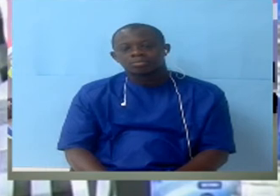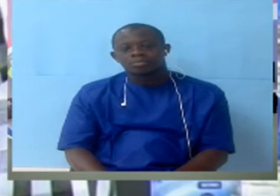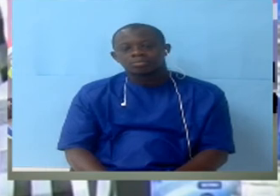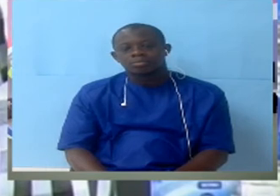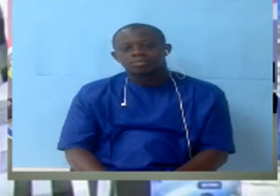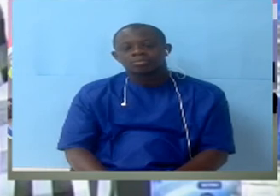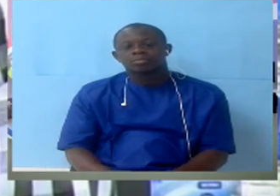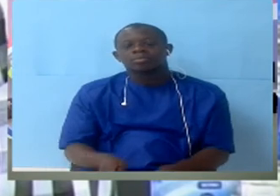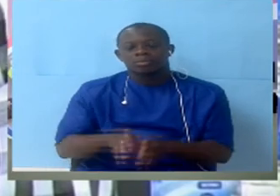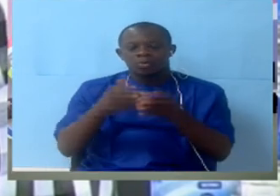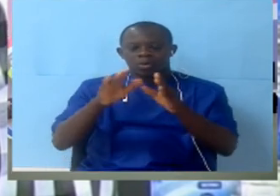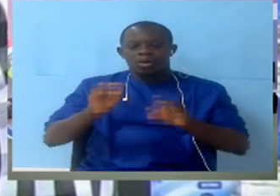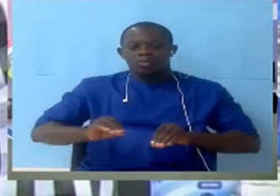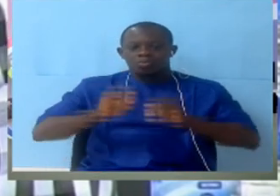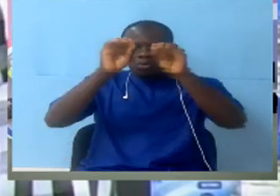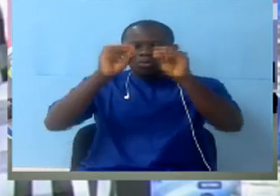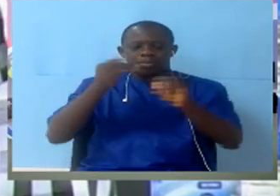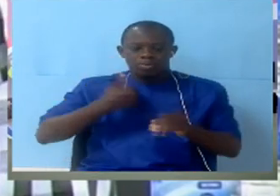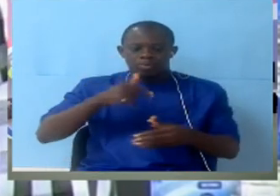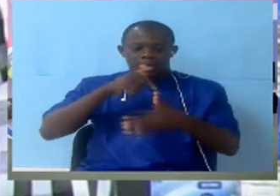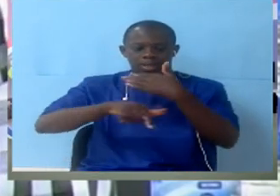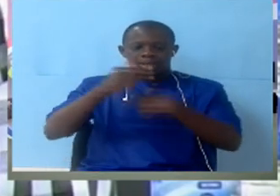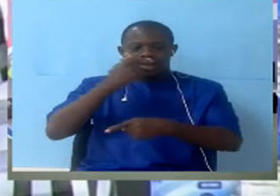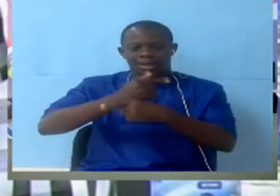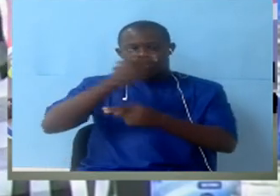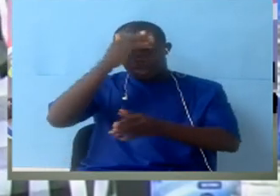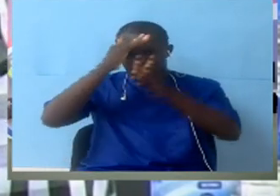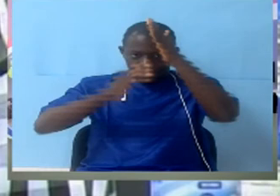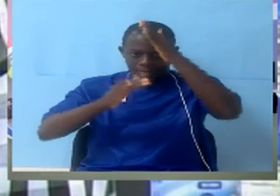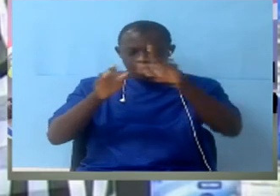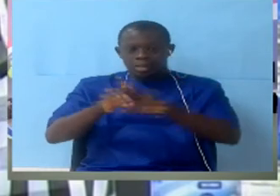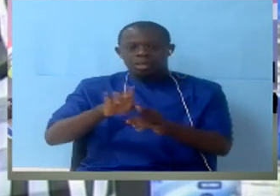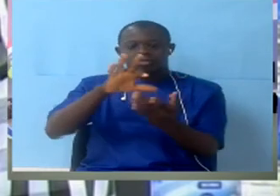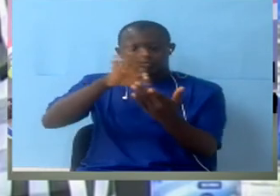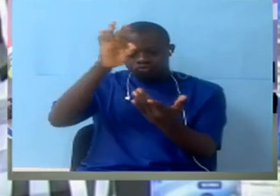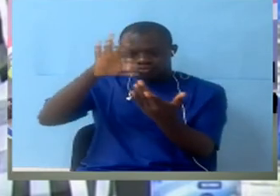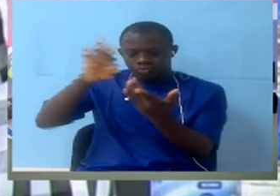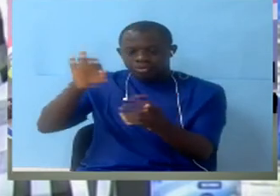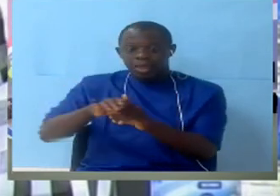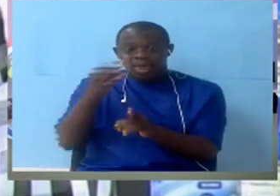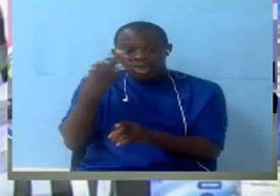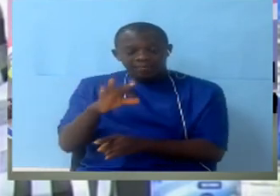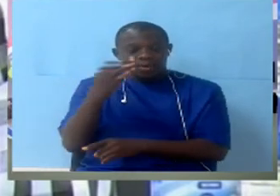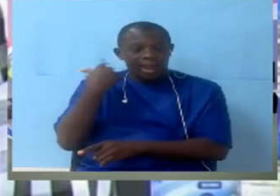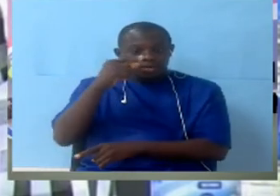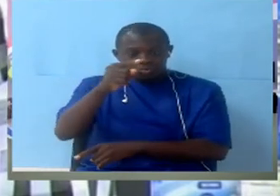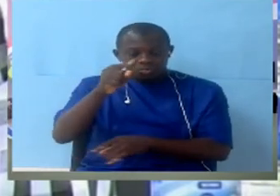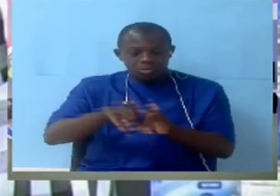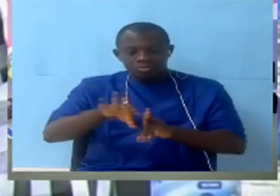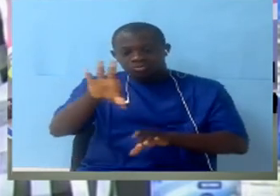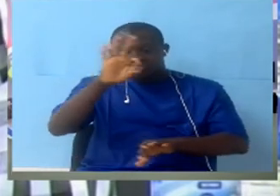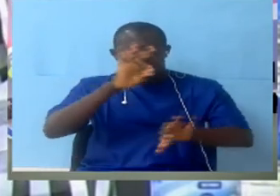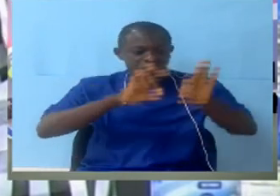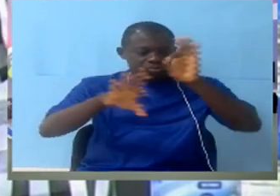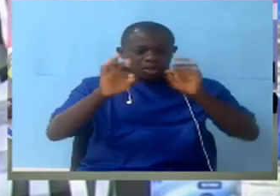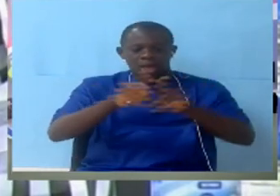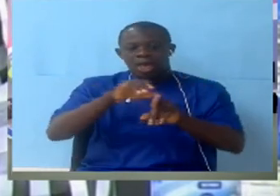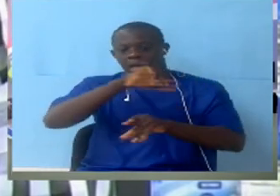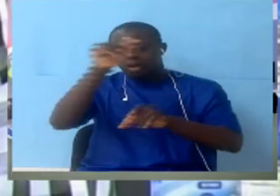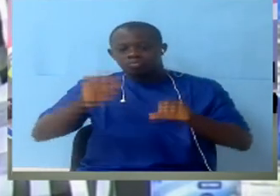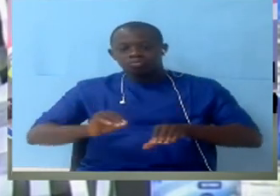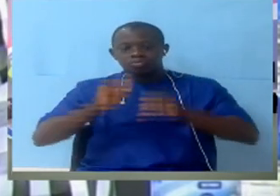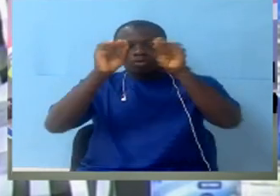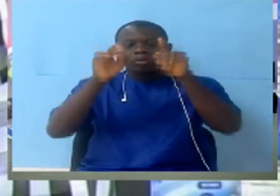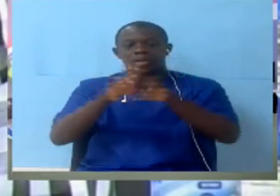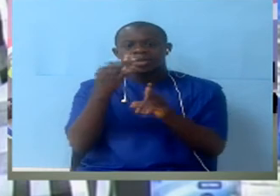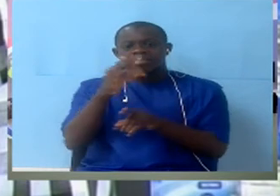way they promote people in the army is they pick and choose. If you are somebody whom they like, they will choose you and promote you. But if you are not